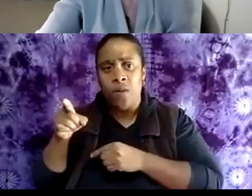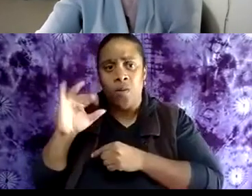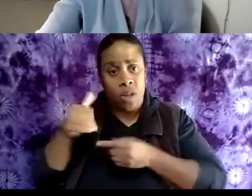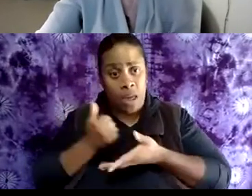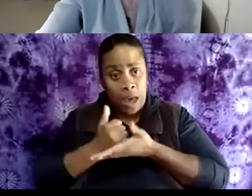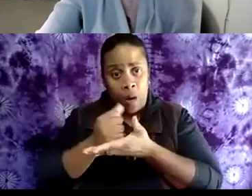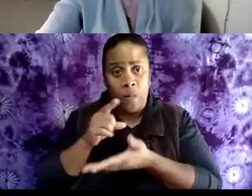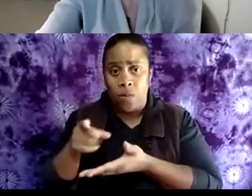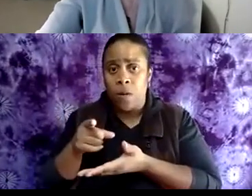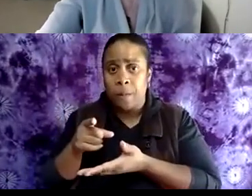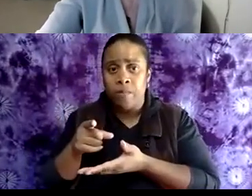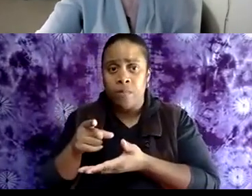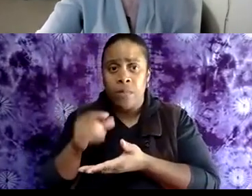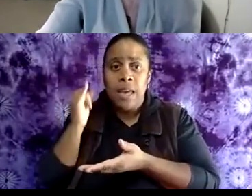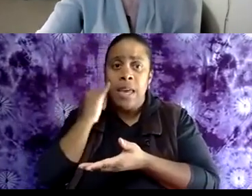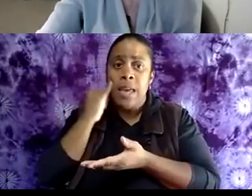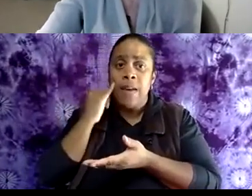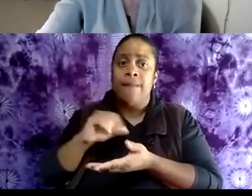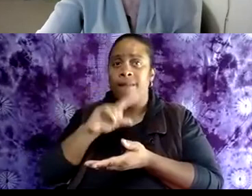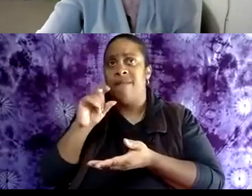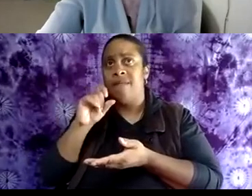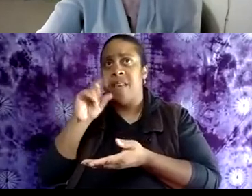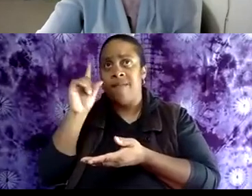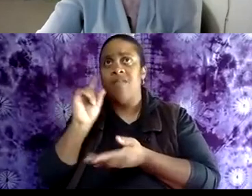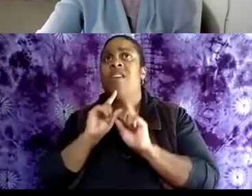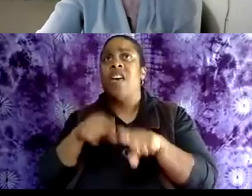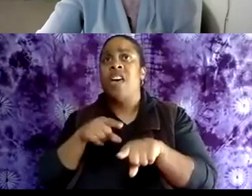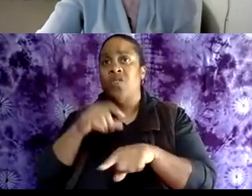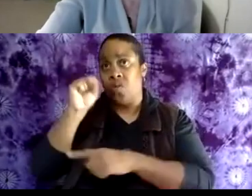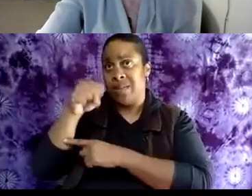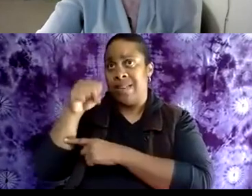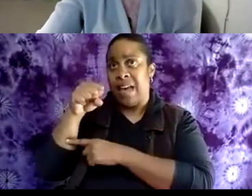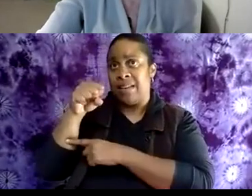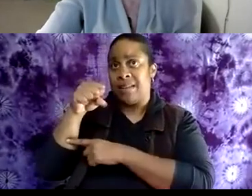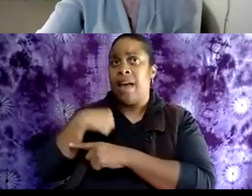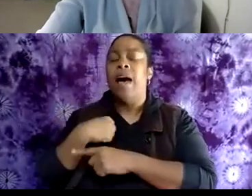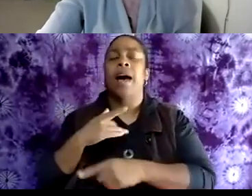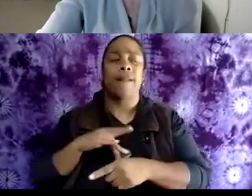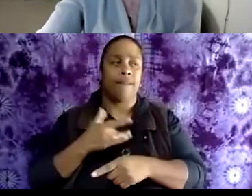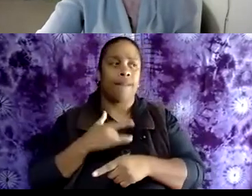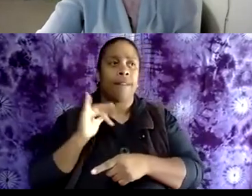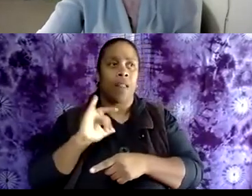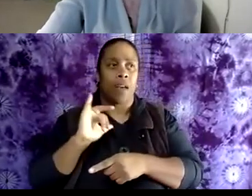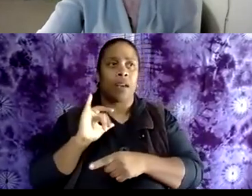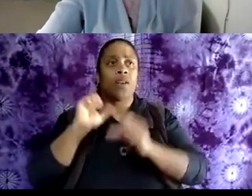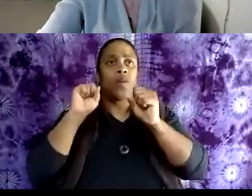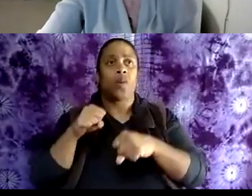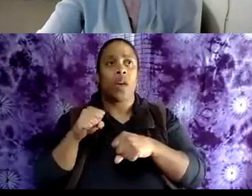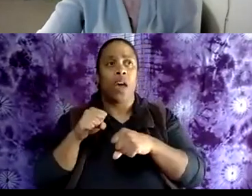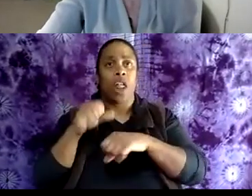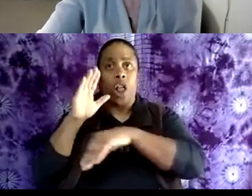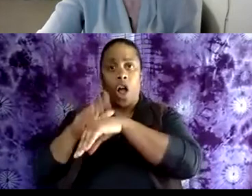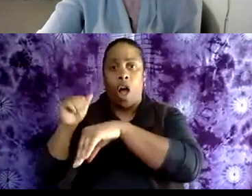you? And if the answer is yes, then Yeah. I certainly feel that you can call upon another visitation.